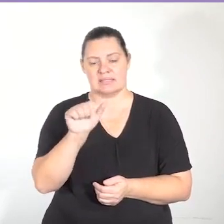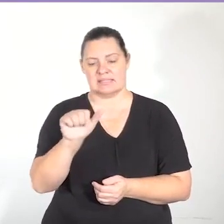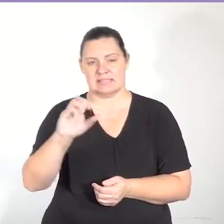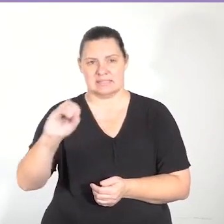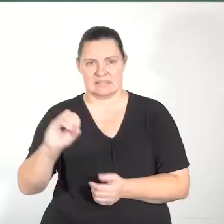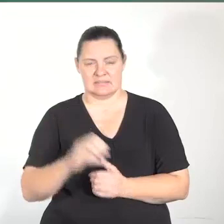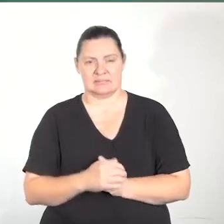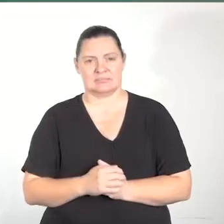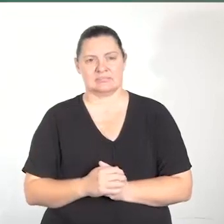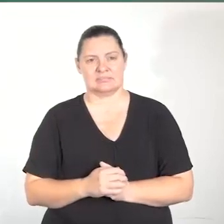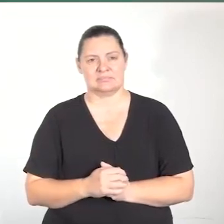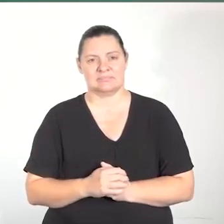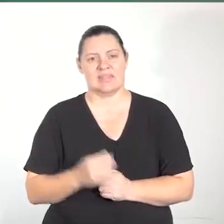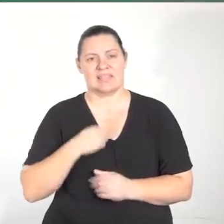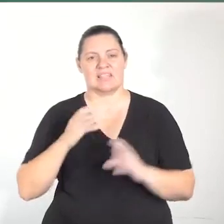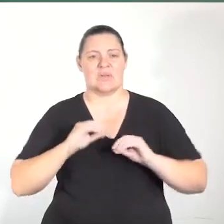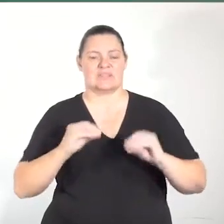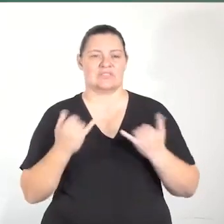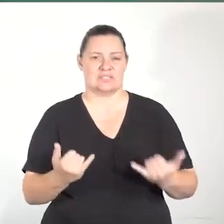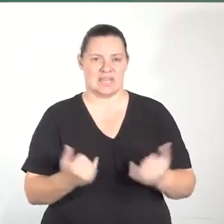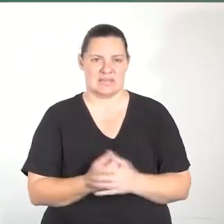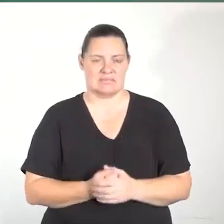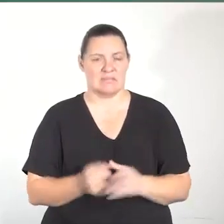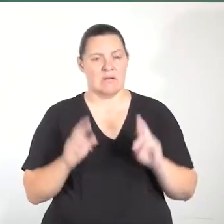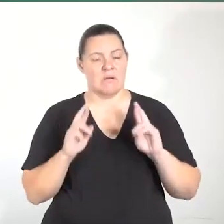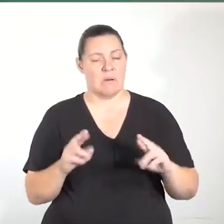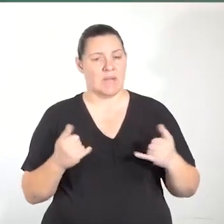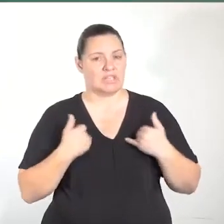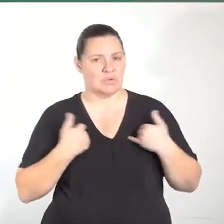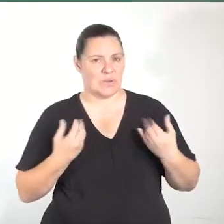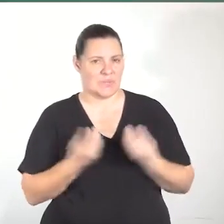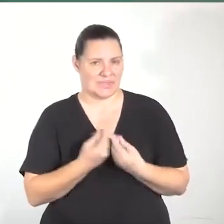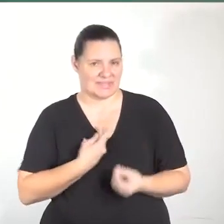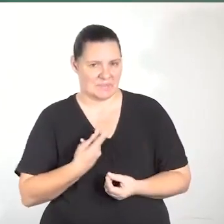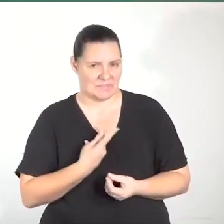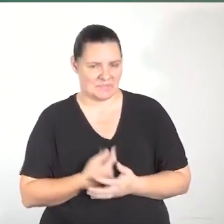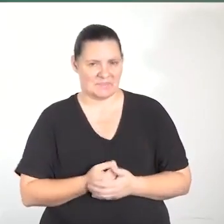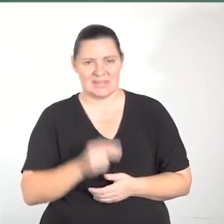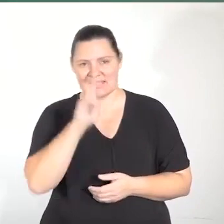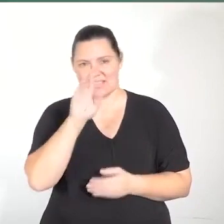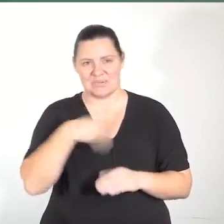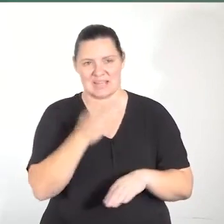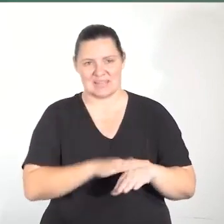2,160. So that was our lesson for today. I really hope you enjoyed it as much as I did.